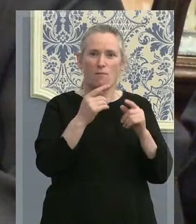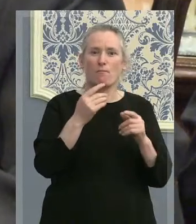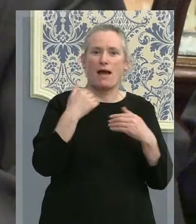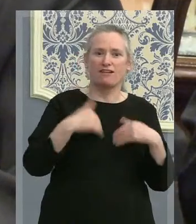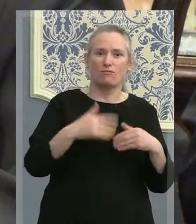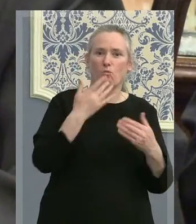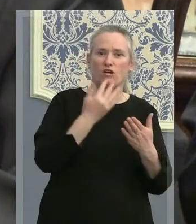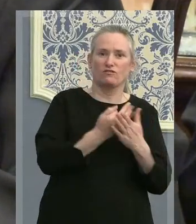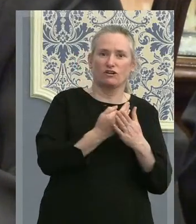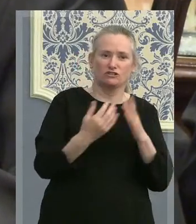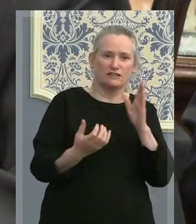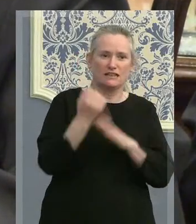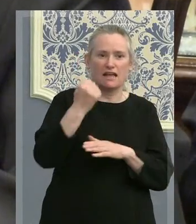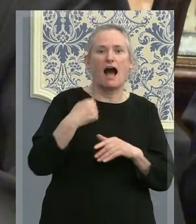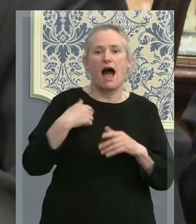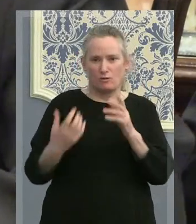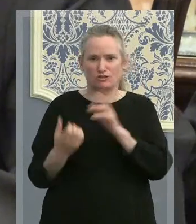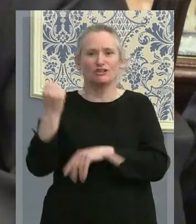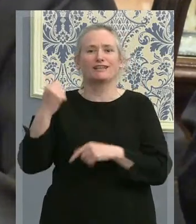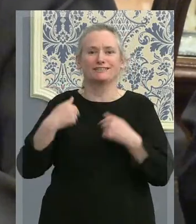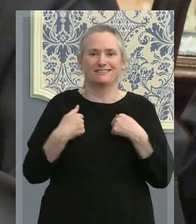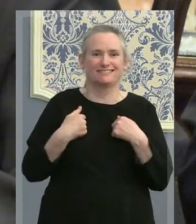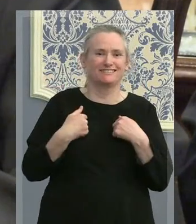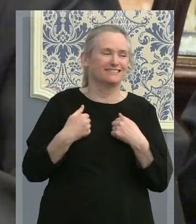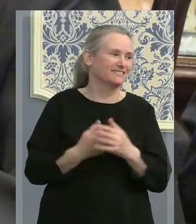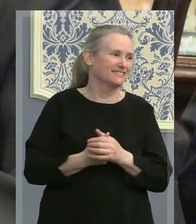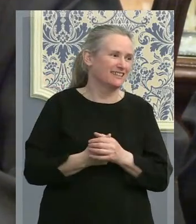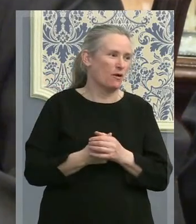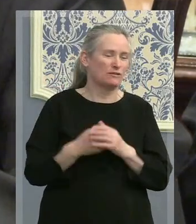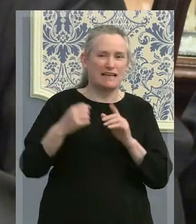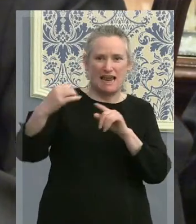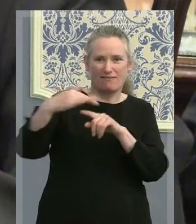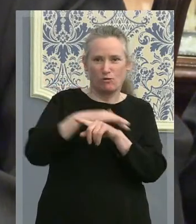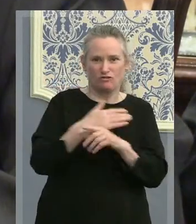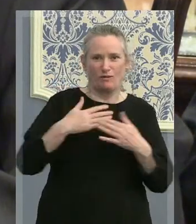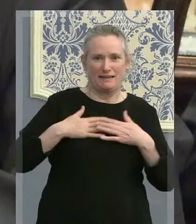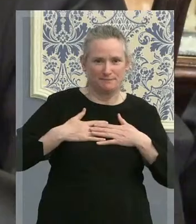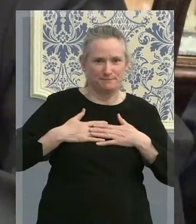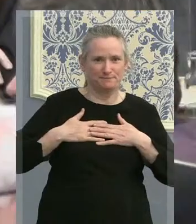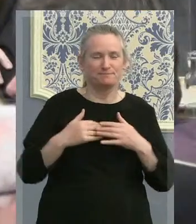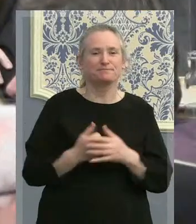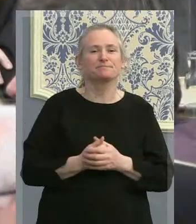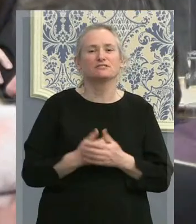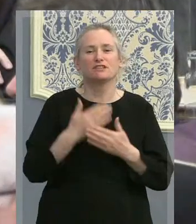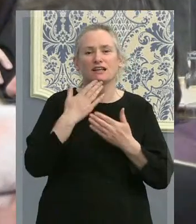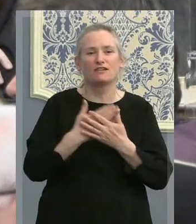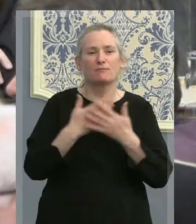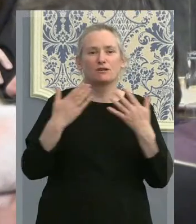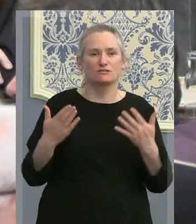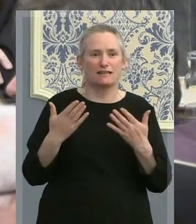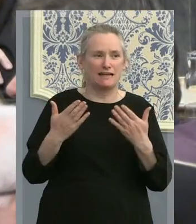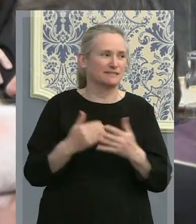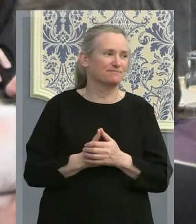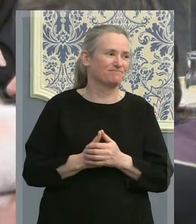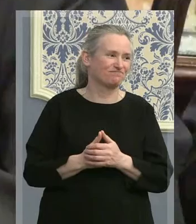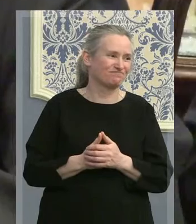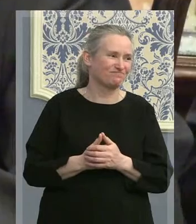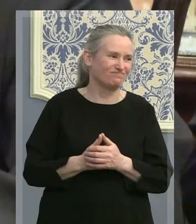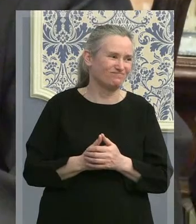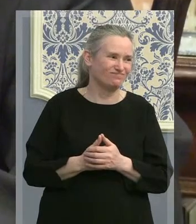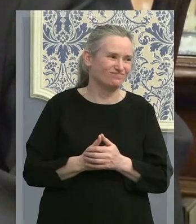it, I can make it. And that was a really big inspiration for me at the time. So thank you very much for that. I do owe you for